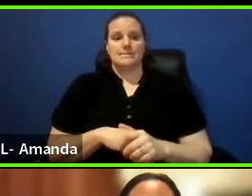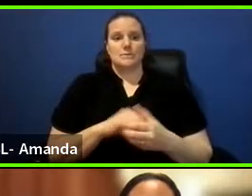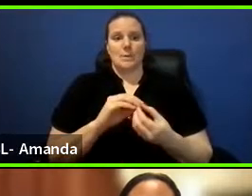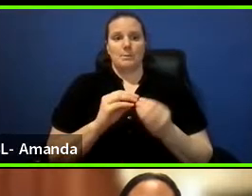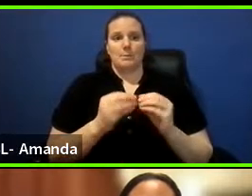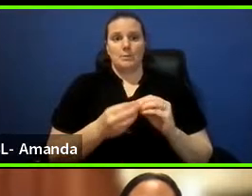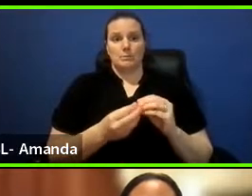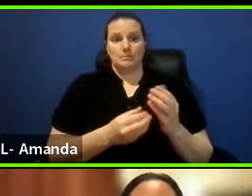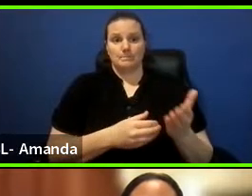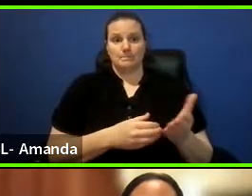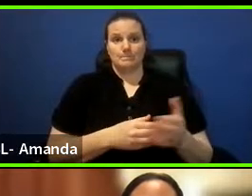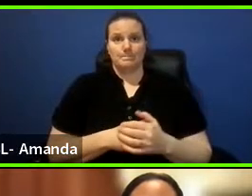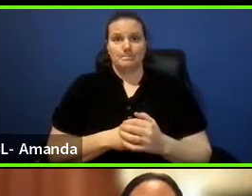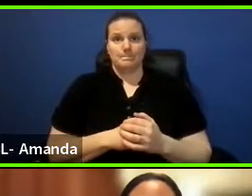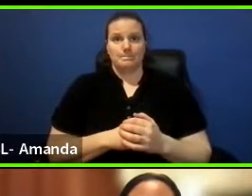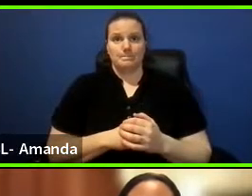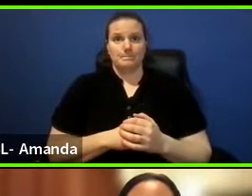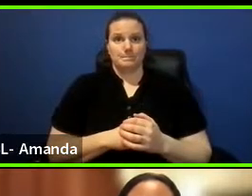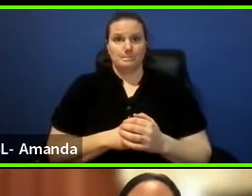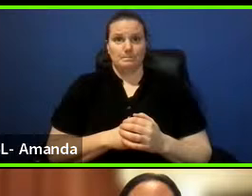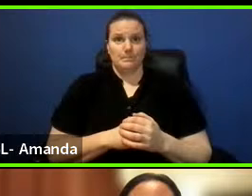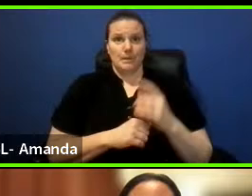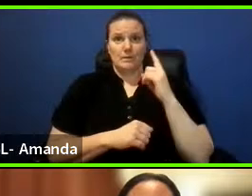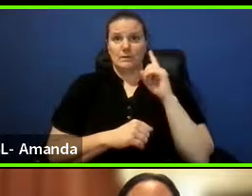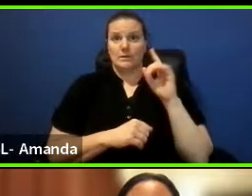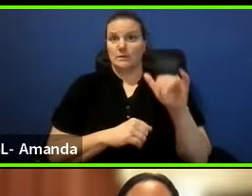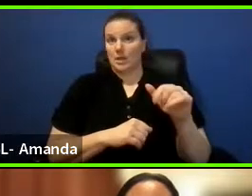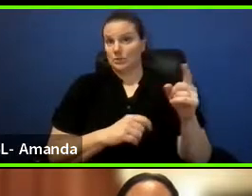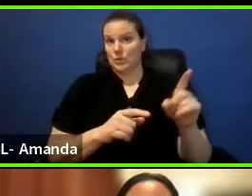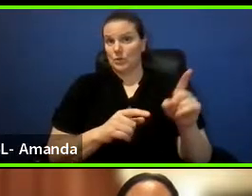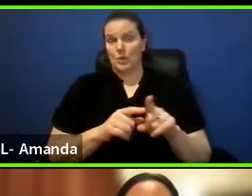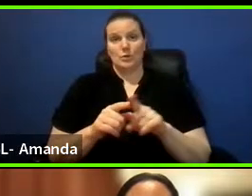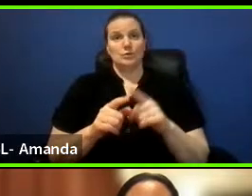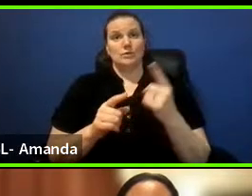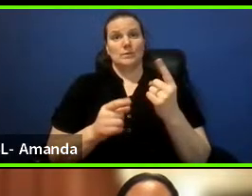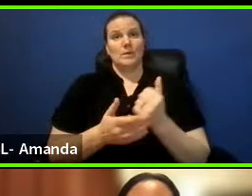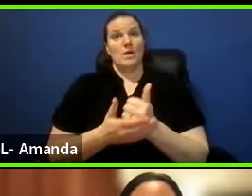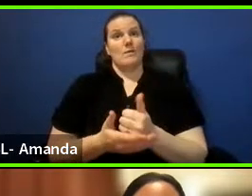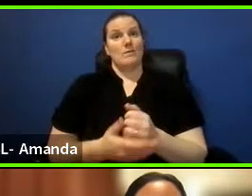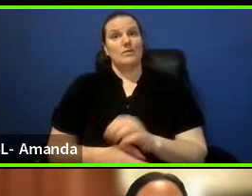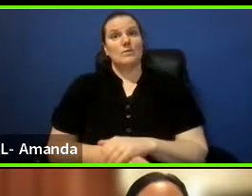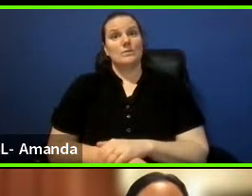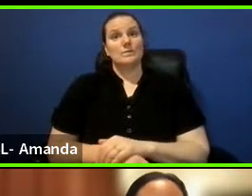number? I think that would be also something that would be helpful.